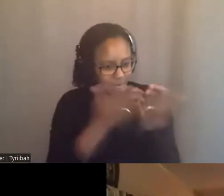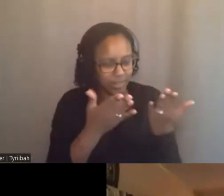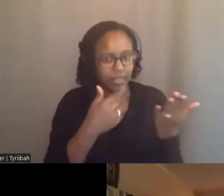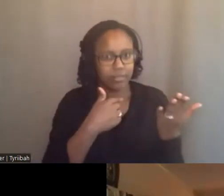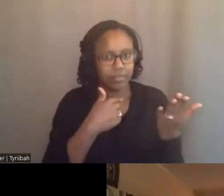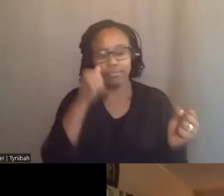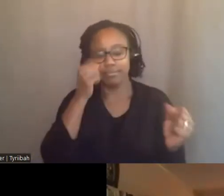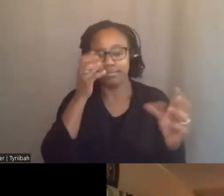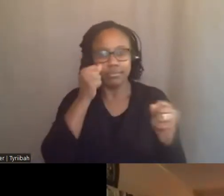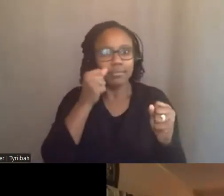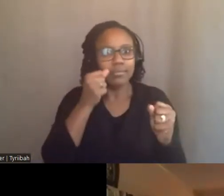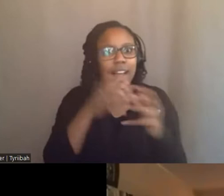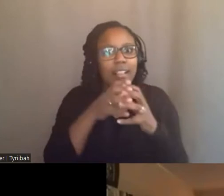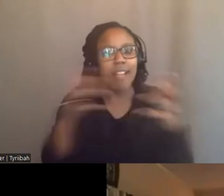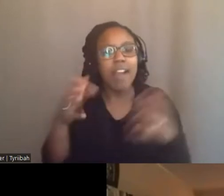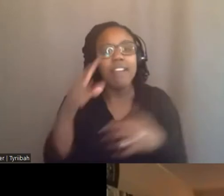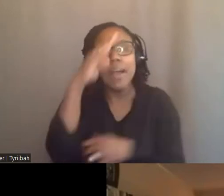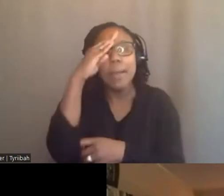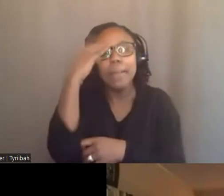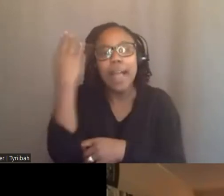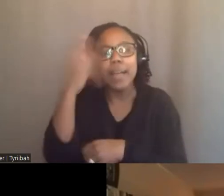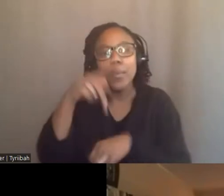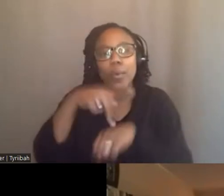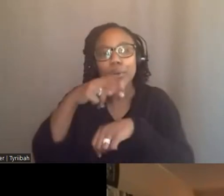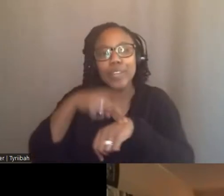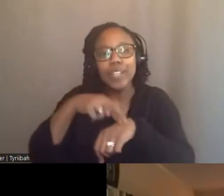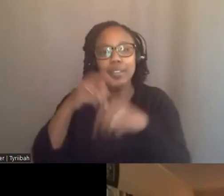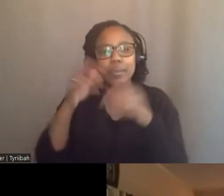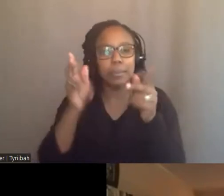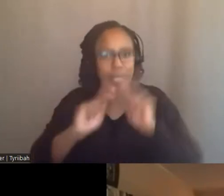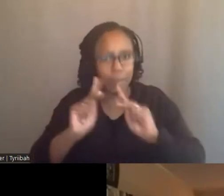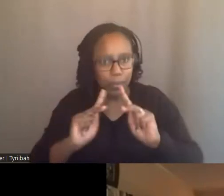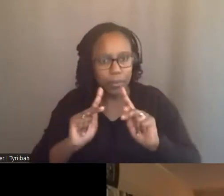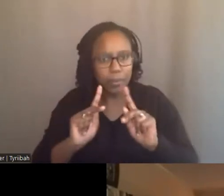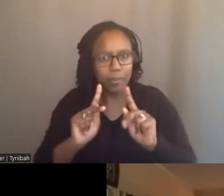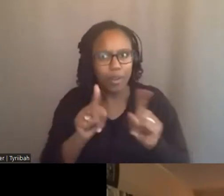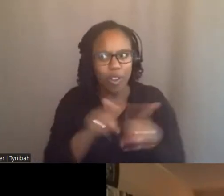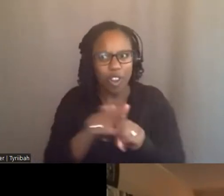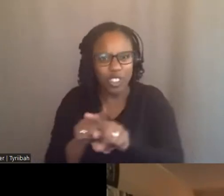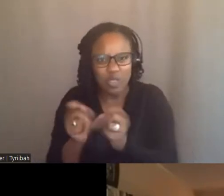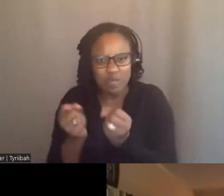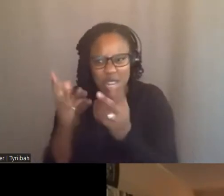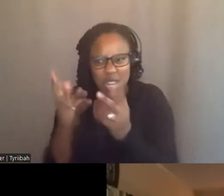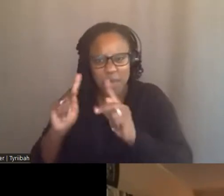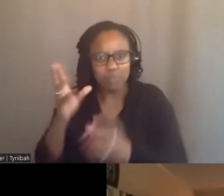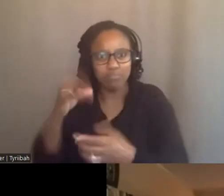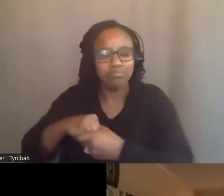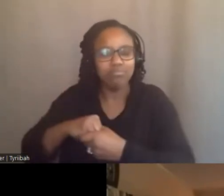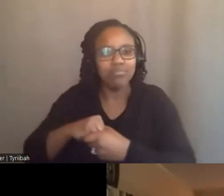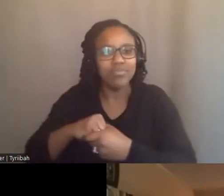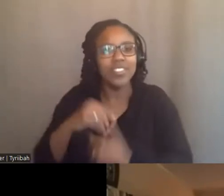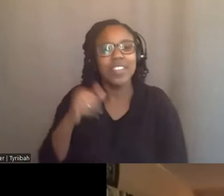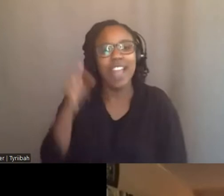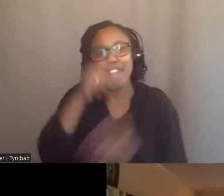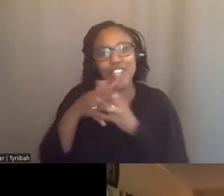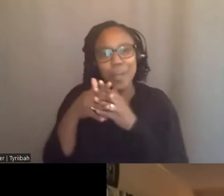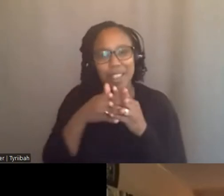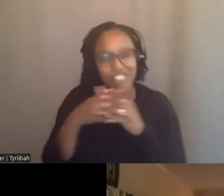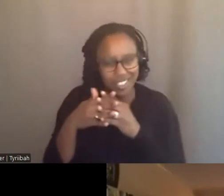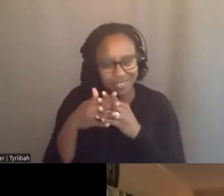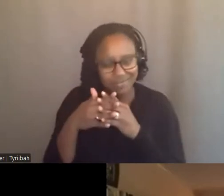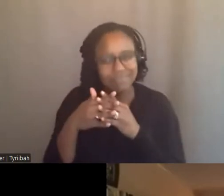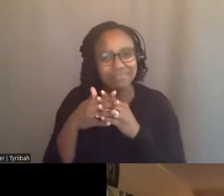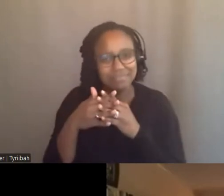Black Puerto Ricans, but they also had a significant percentage of their membership that were African American, right?